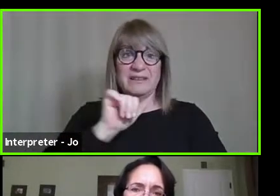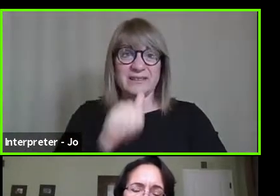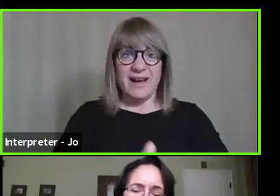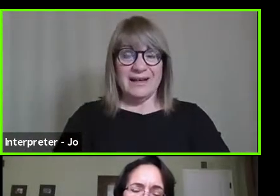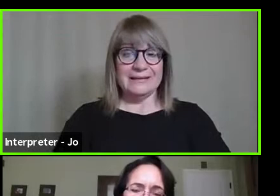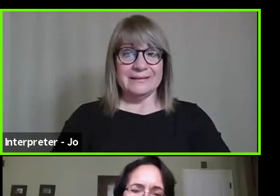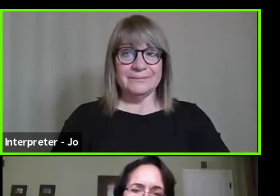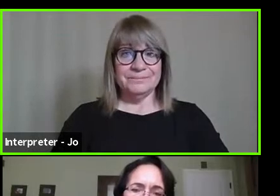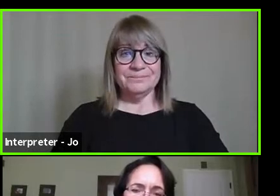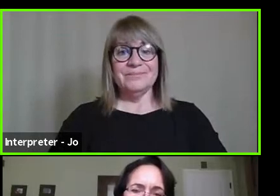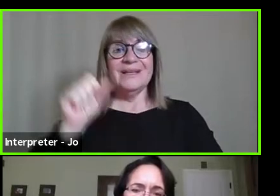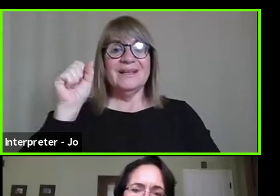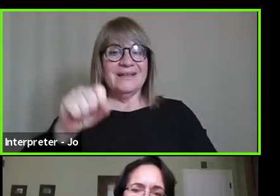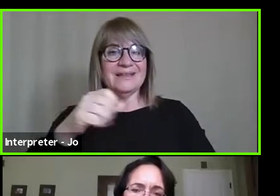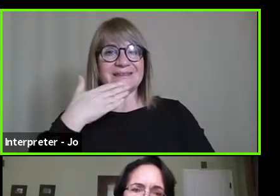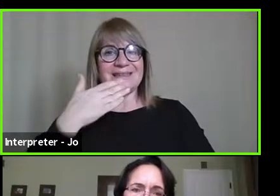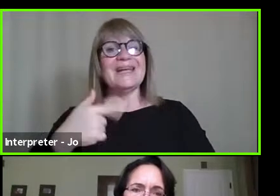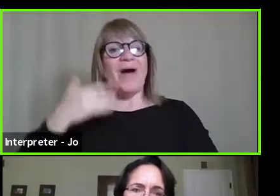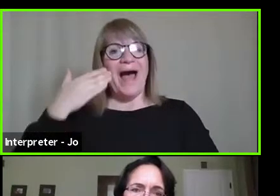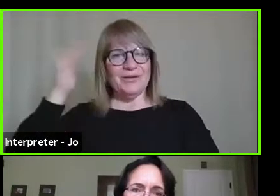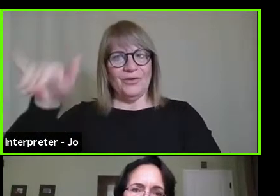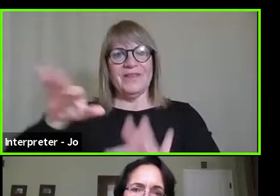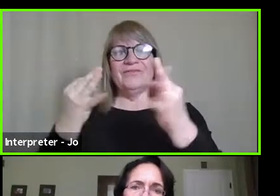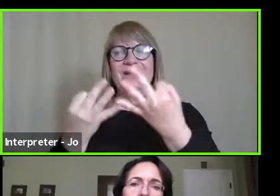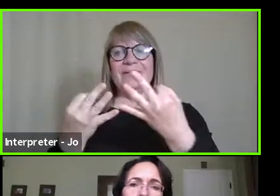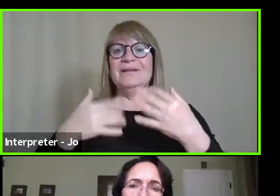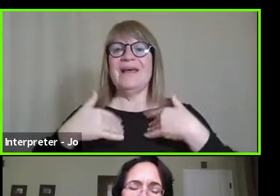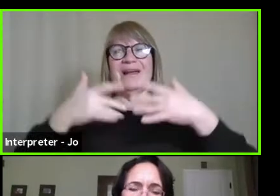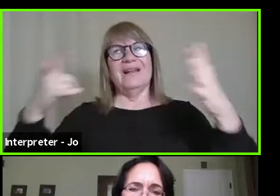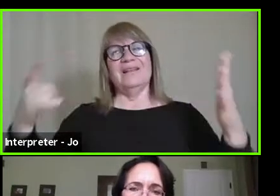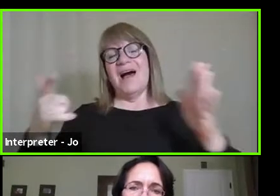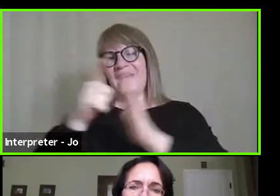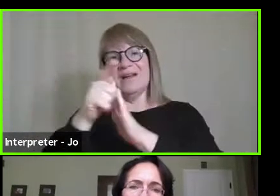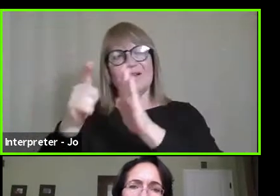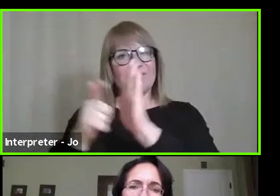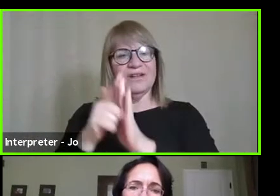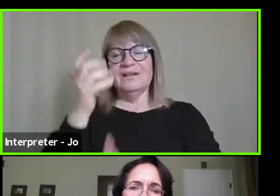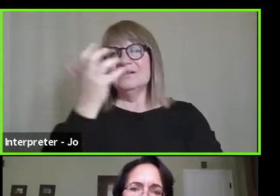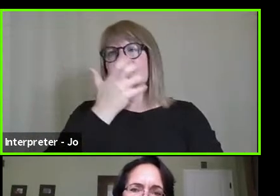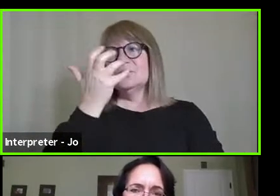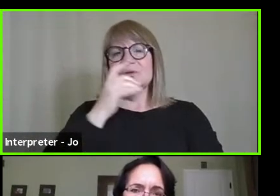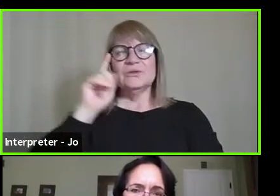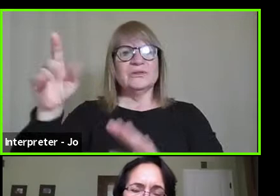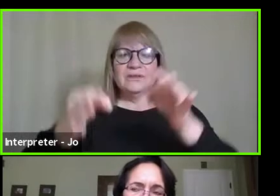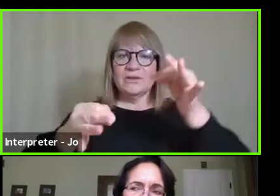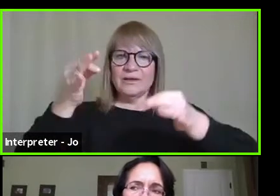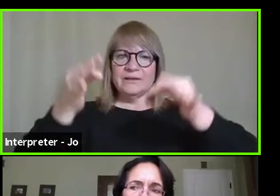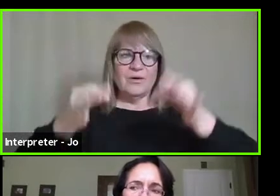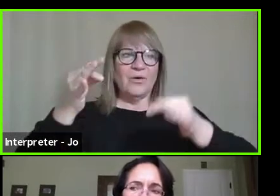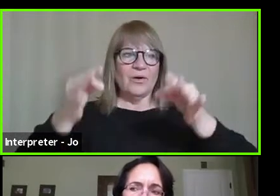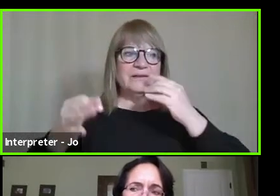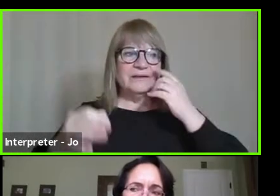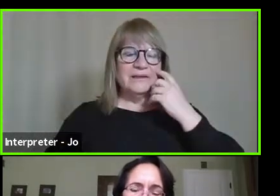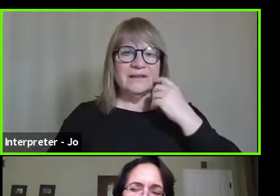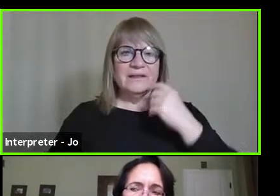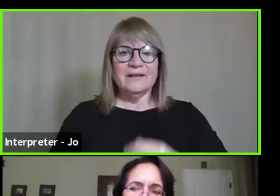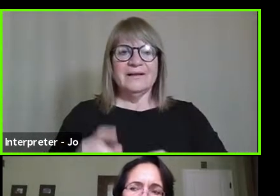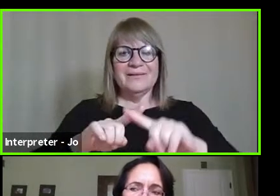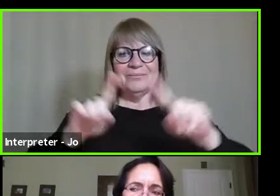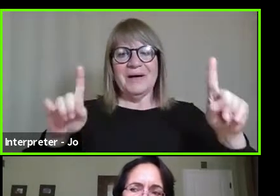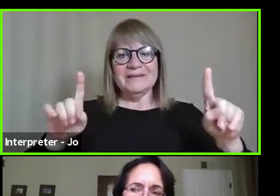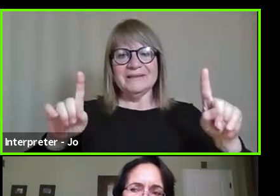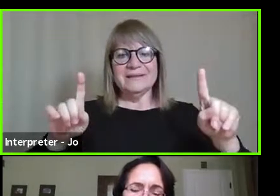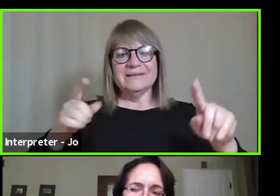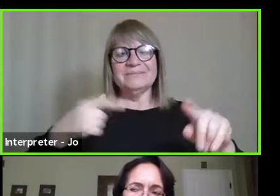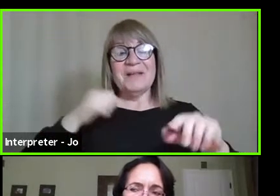know i know that family and obviously they had a great deal of litigation i don't think it was ever question that they were native um during the litigation but i can think